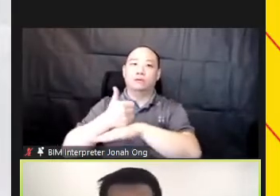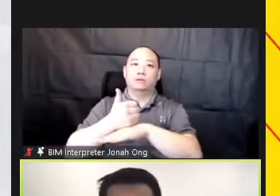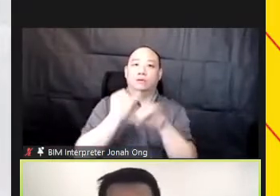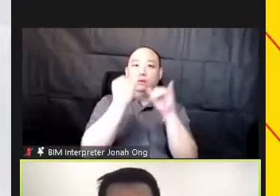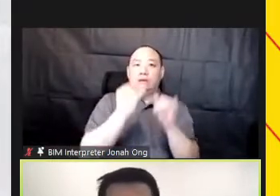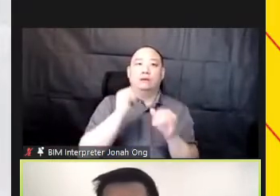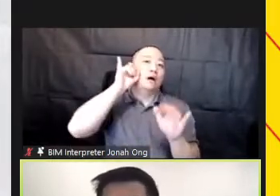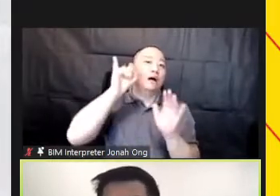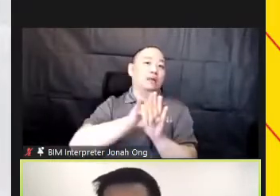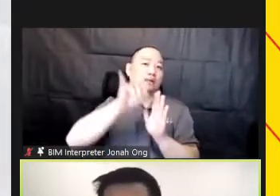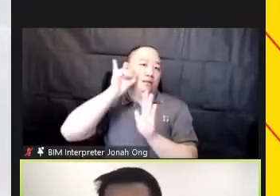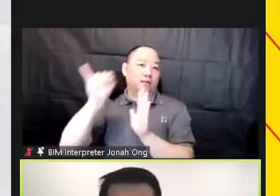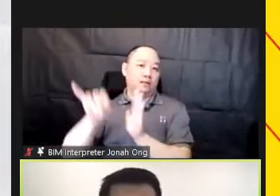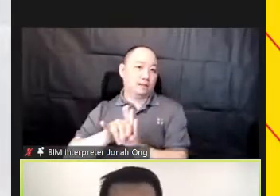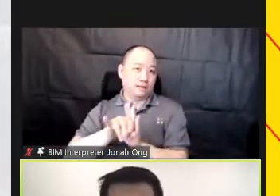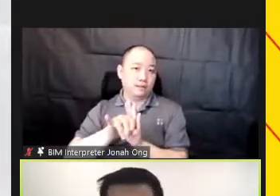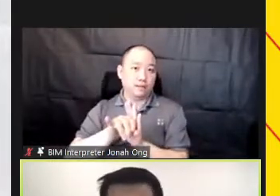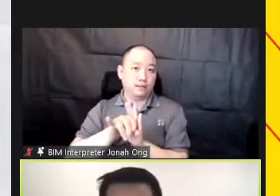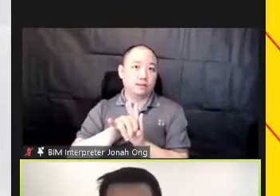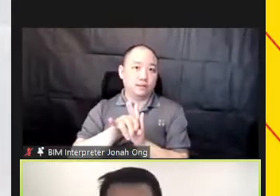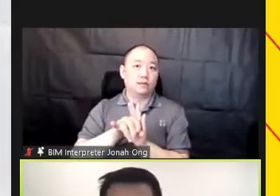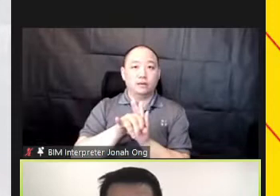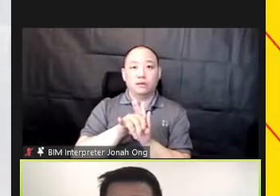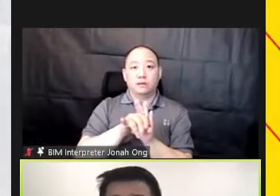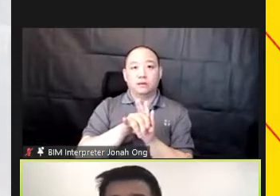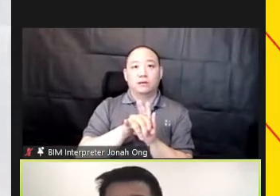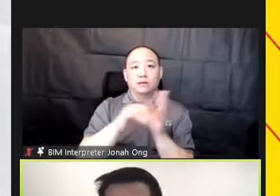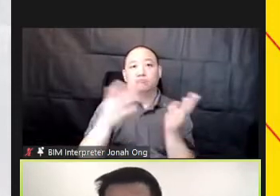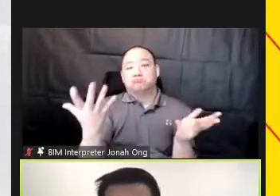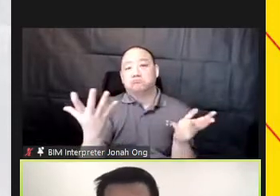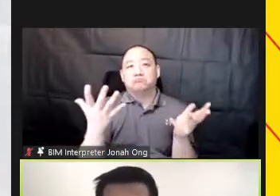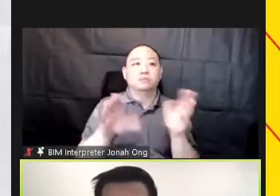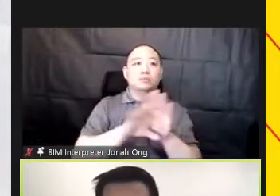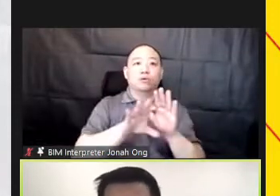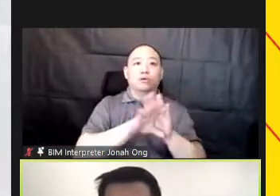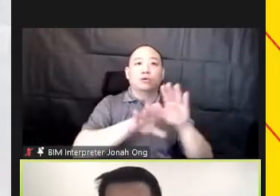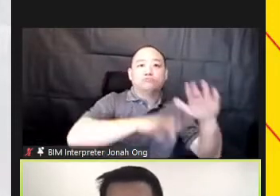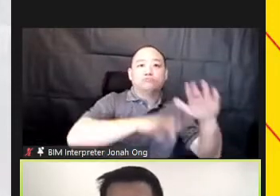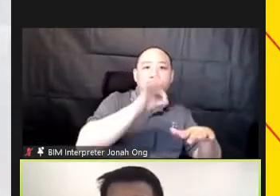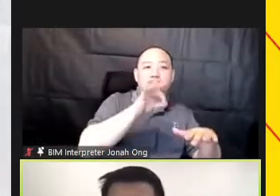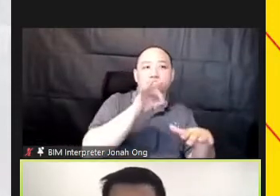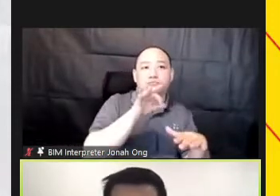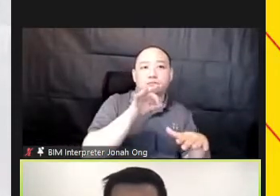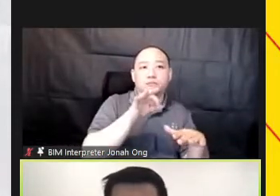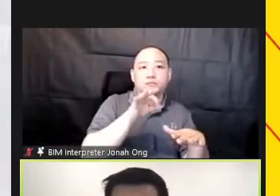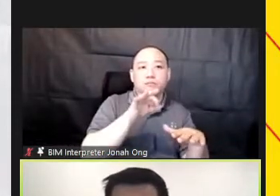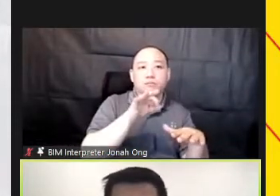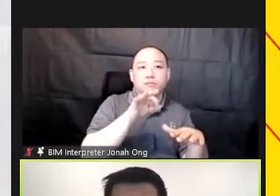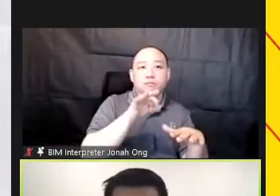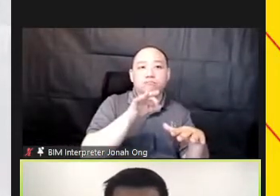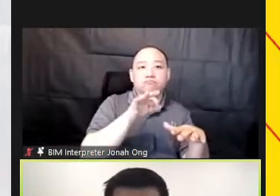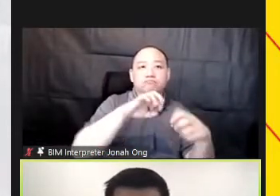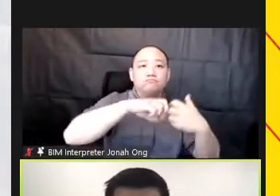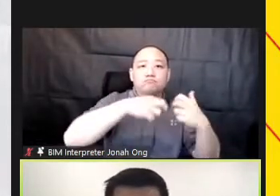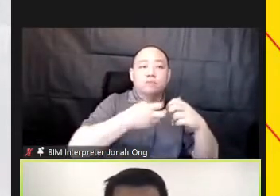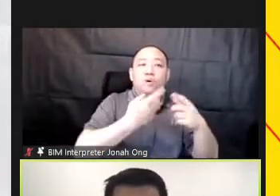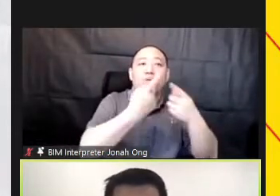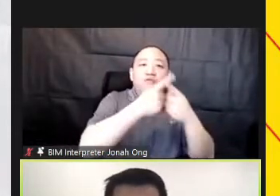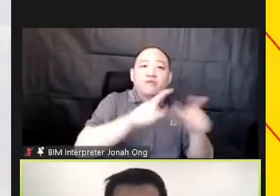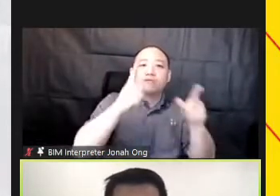of us can append to, can identify with in order to kind of bridge the gaps between our various racial and religious